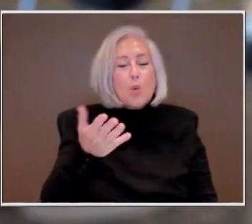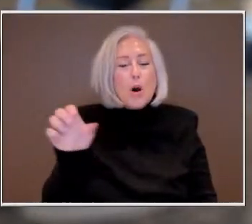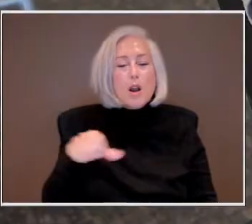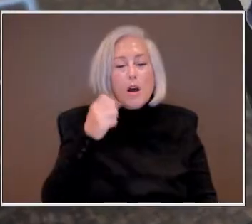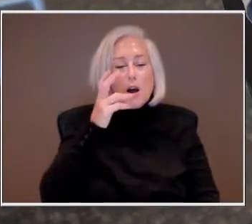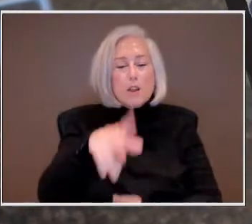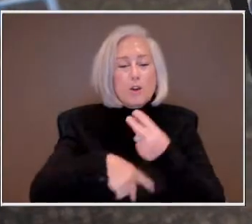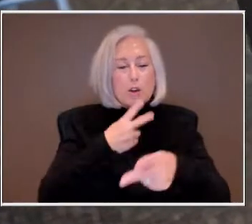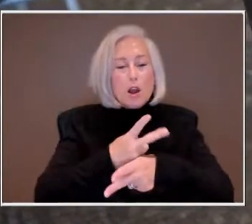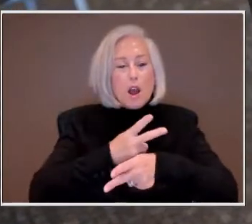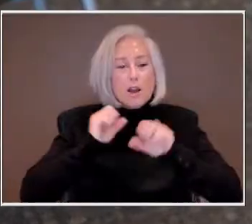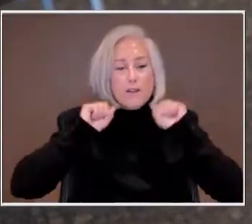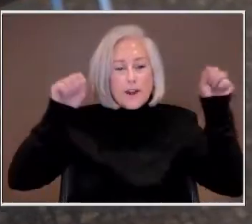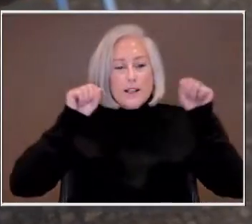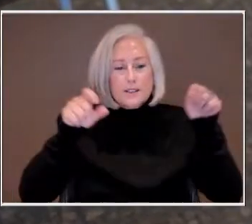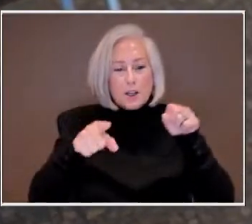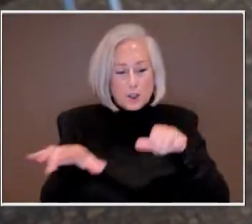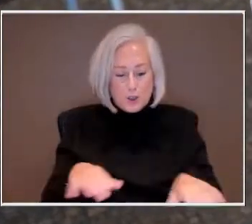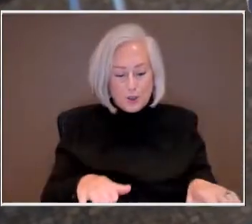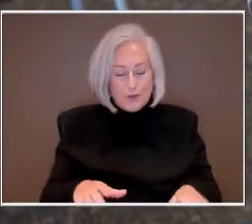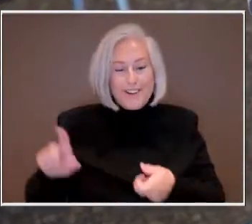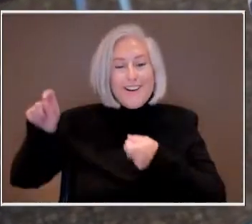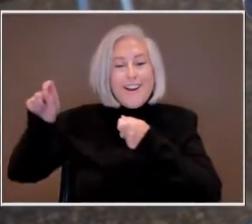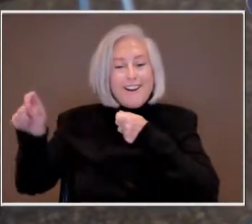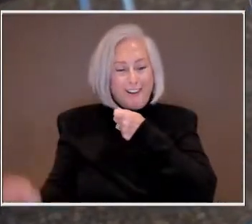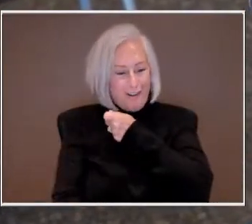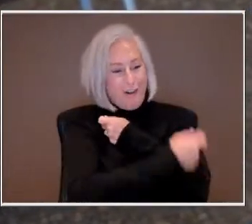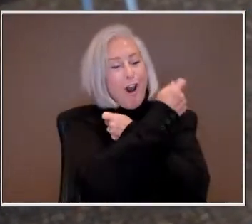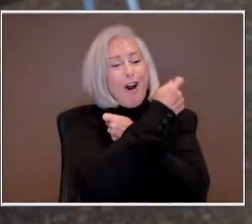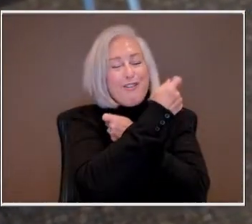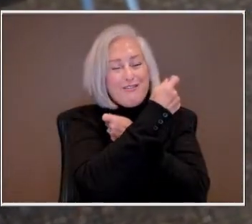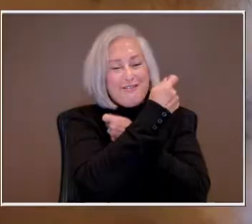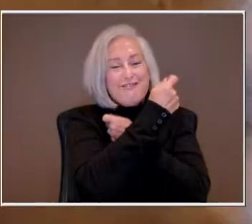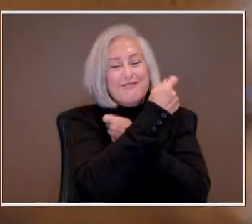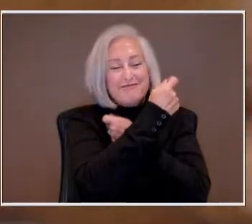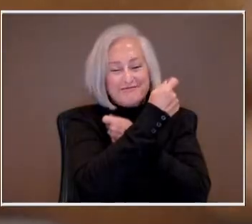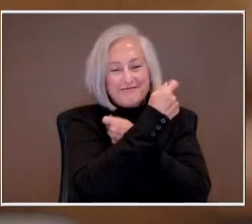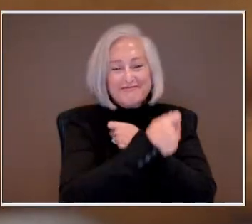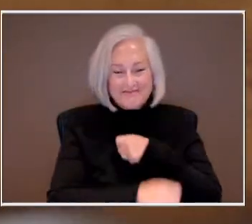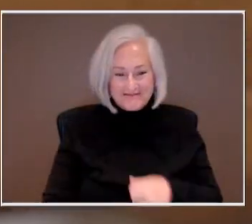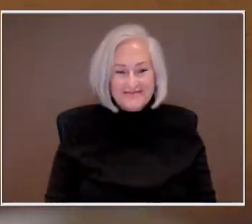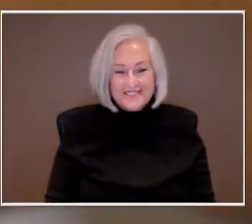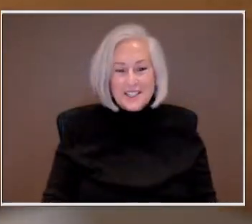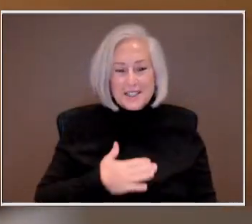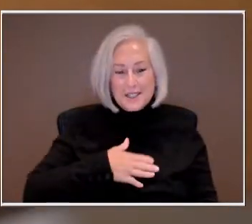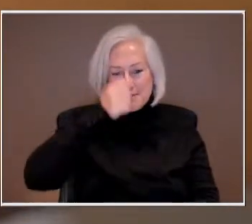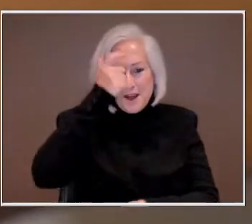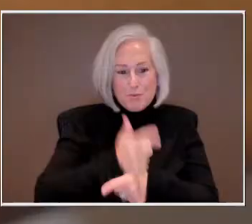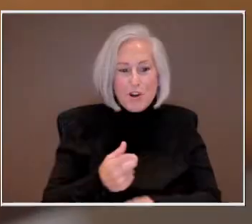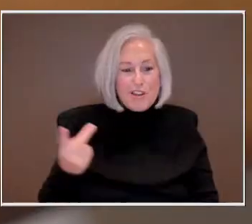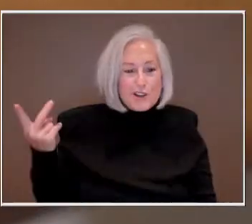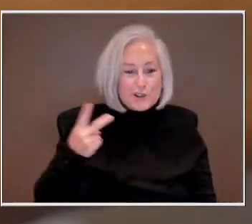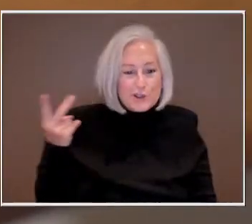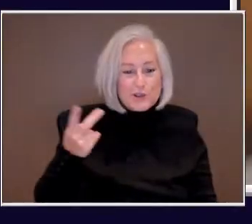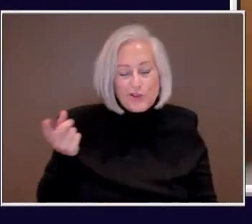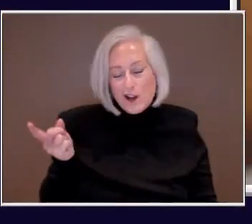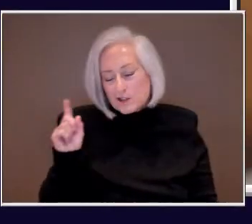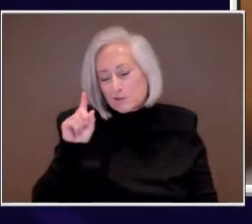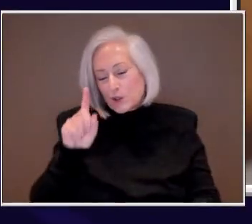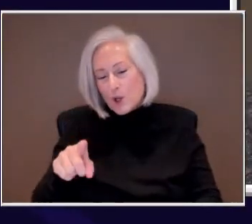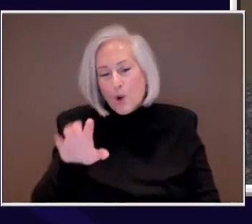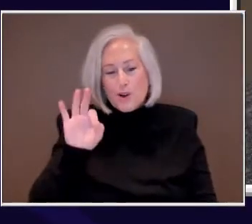machine? play golf. Actually, Play golf, you know, right. I went out. Of course, my brother and I would go play a quick little 9-hole course over here,